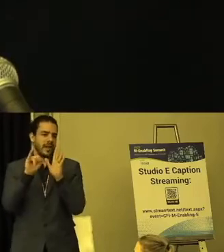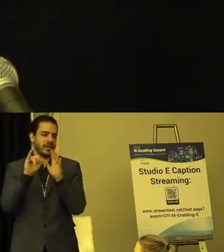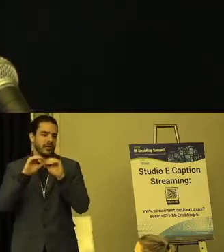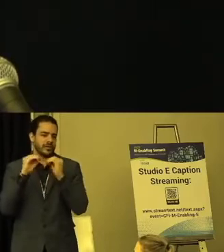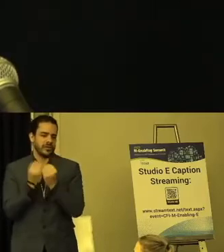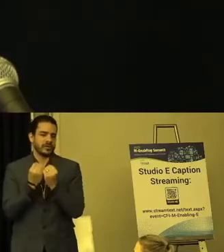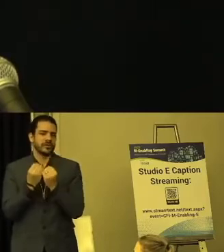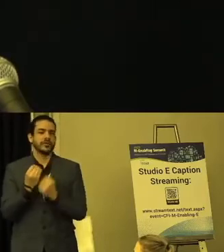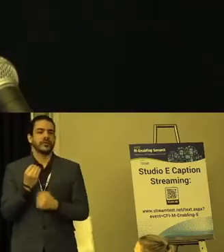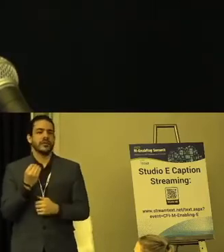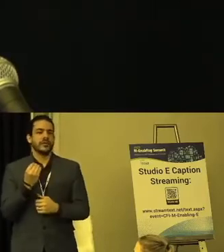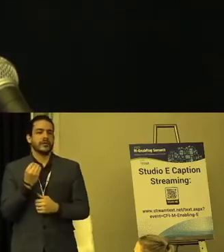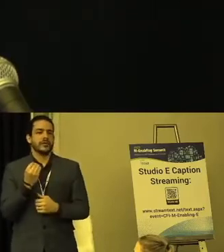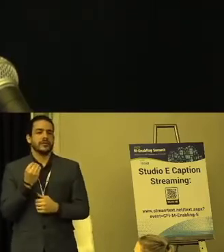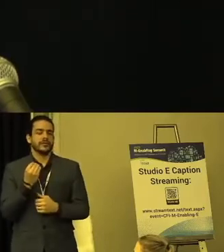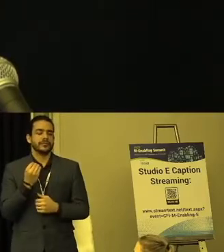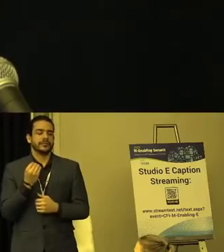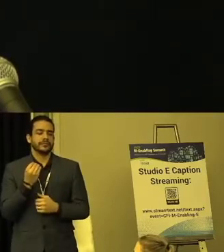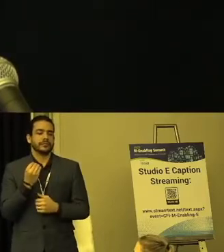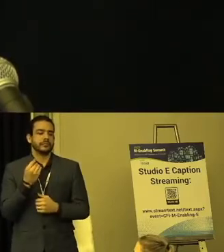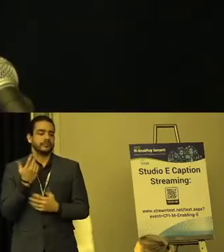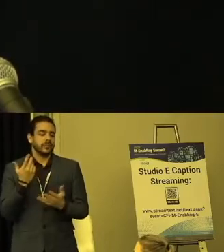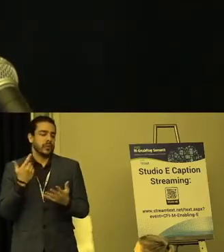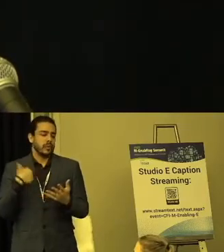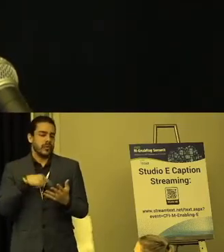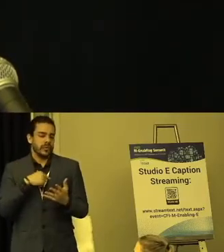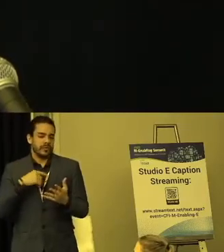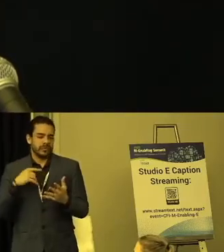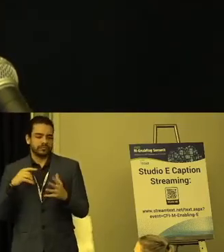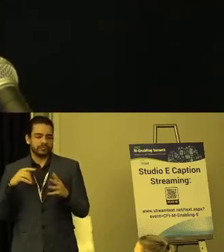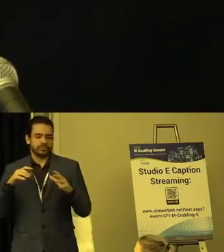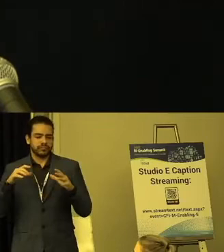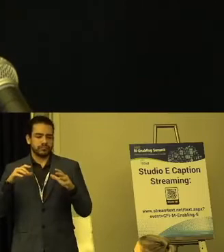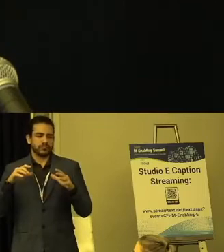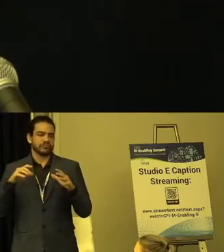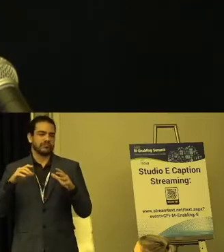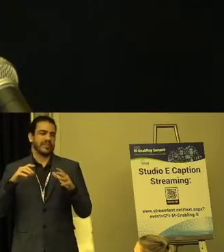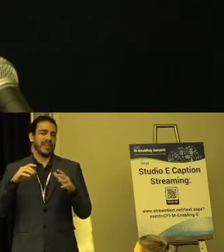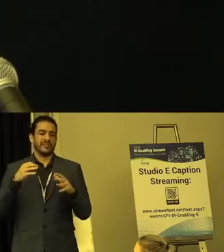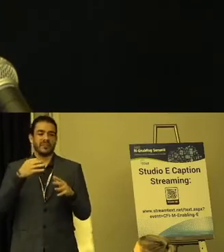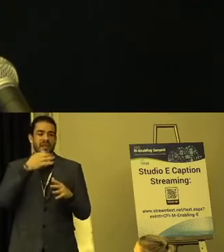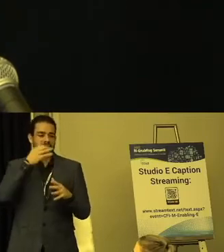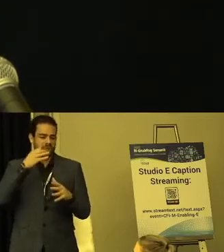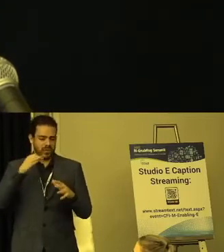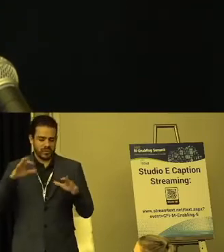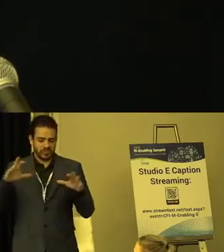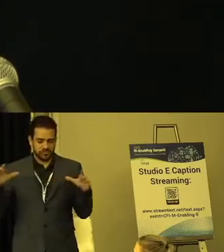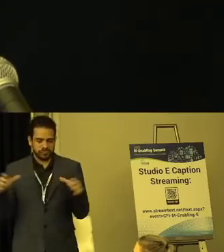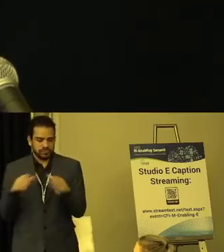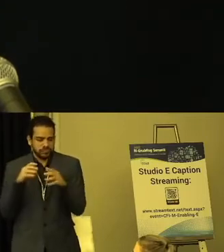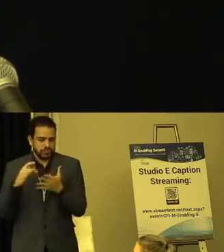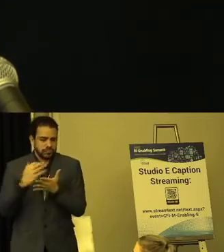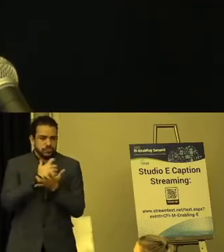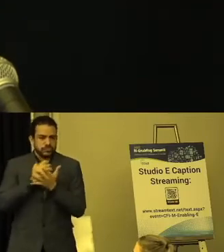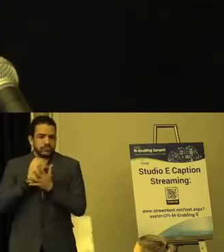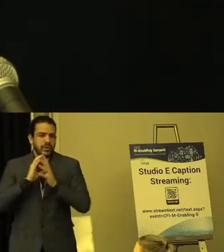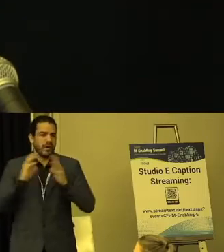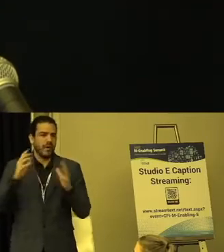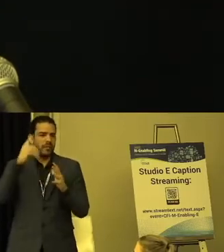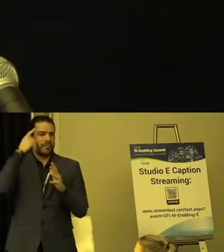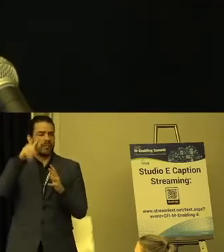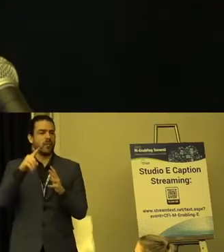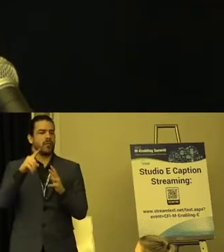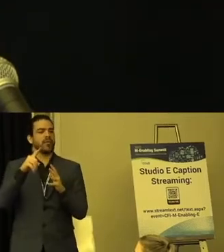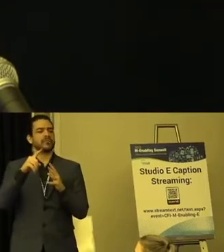have consolidated expertise in web accessibility that although we do try to encourage other people